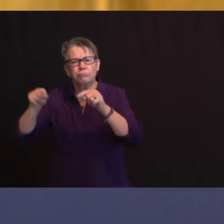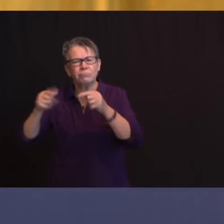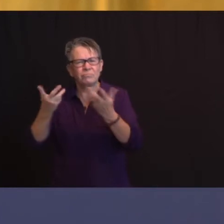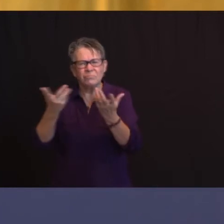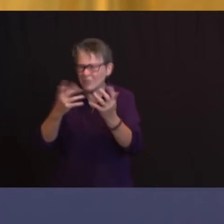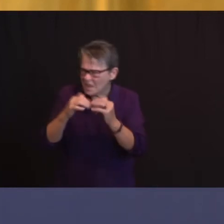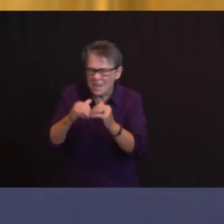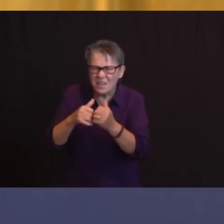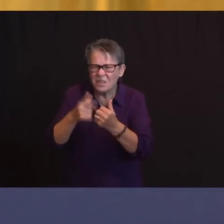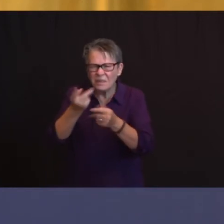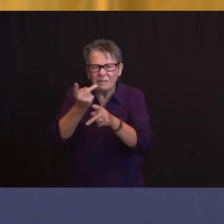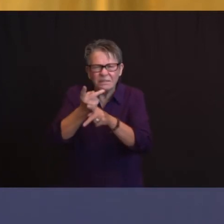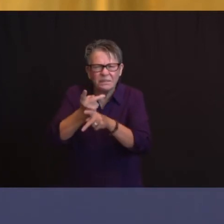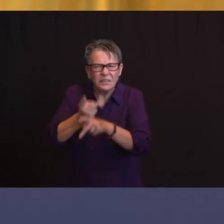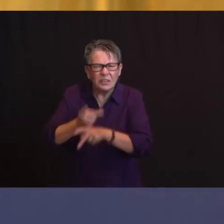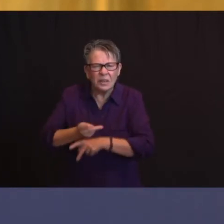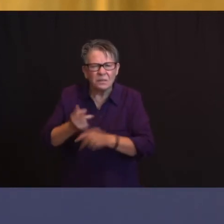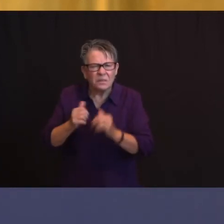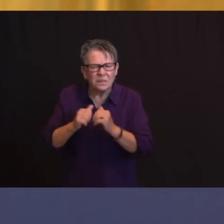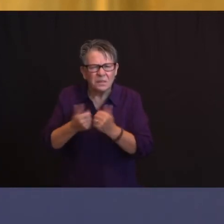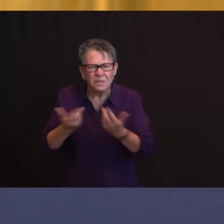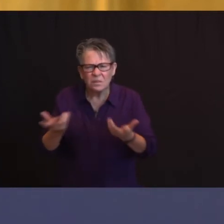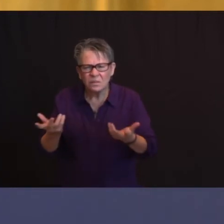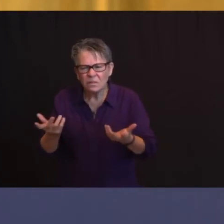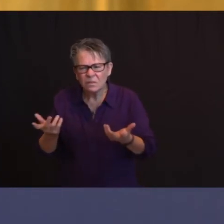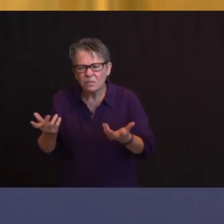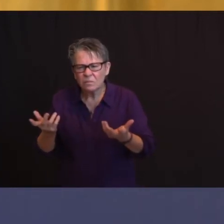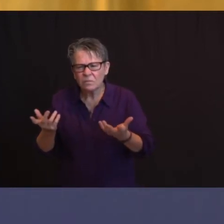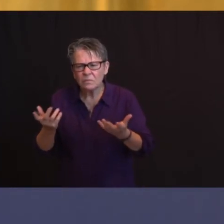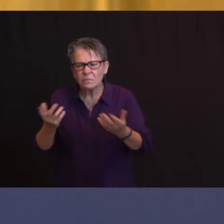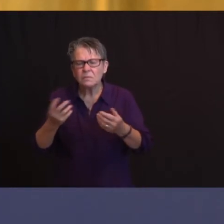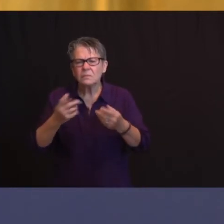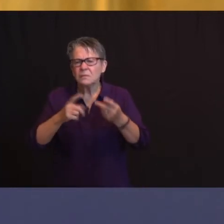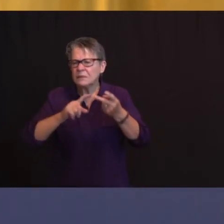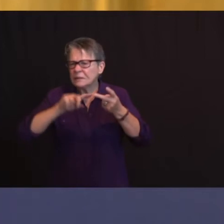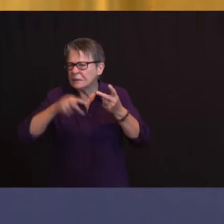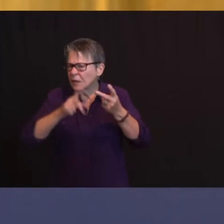the travel ban, was there a second one related to that?